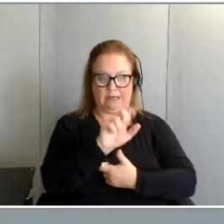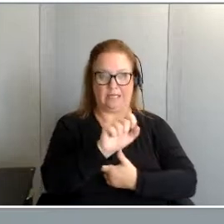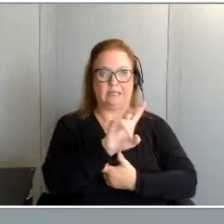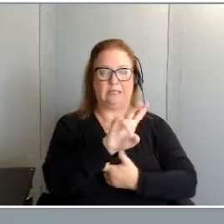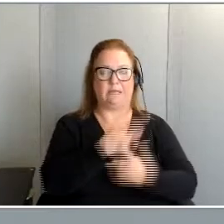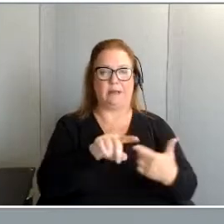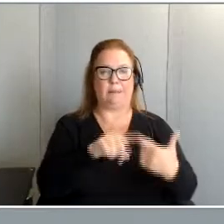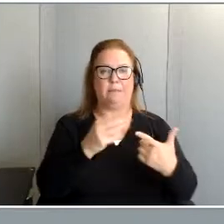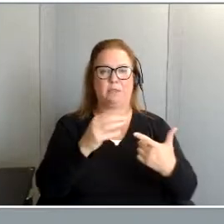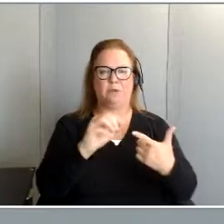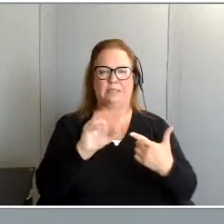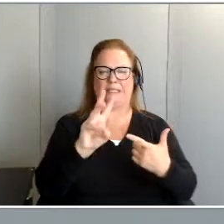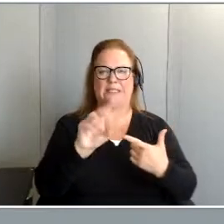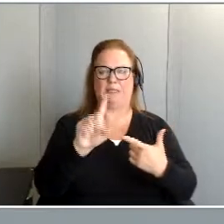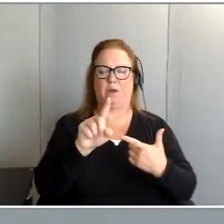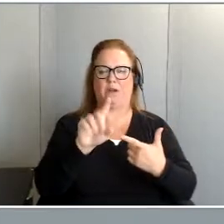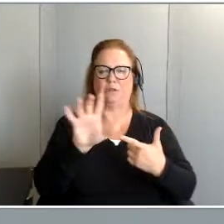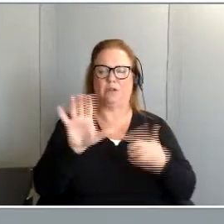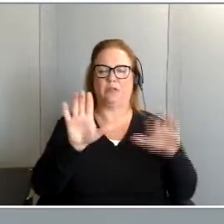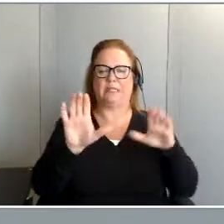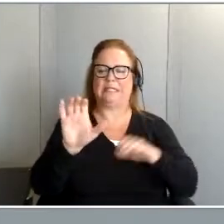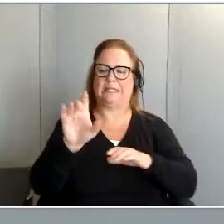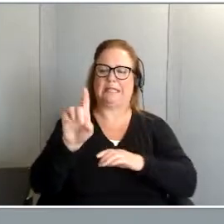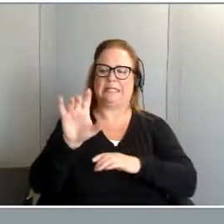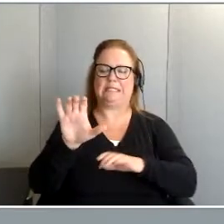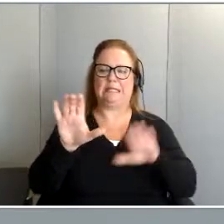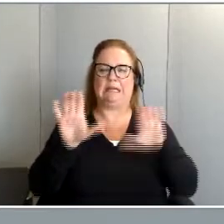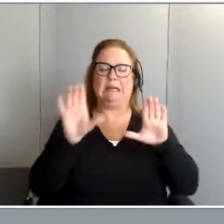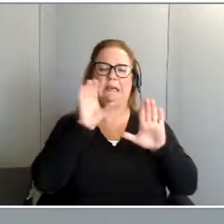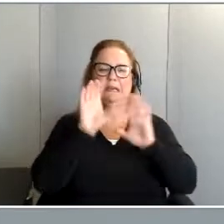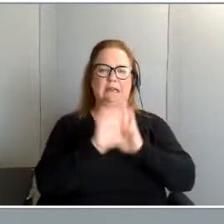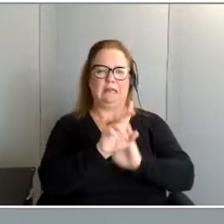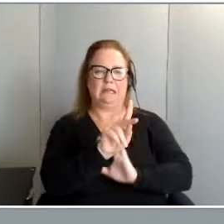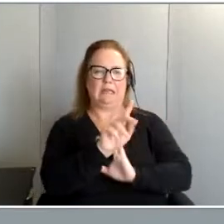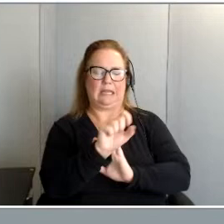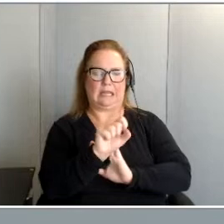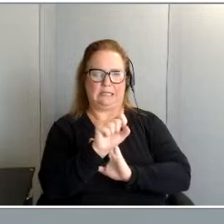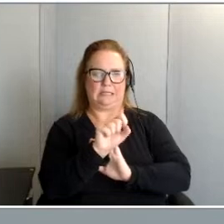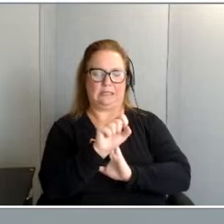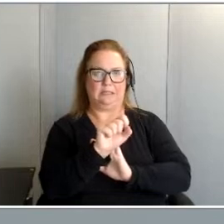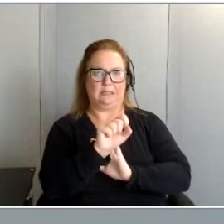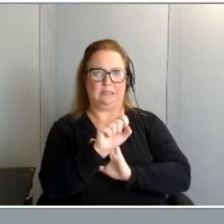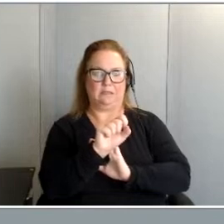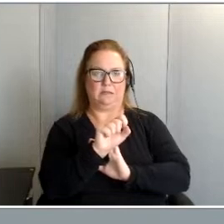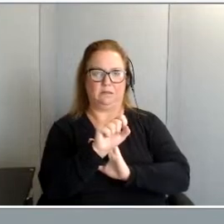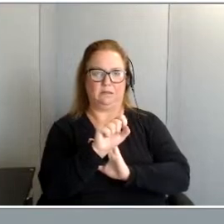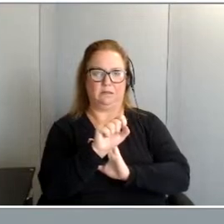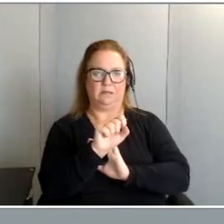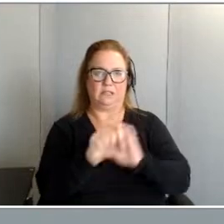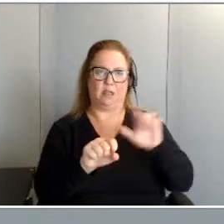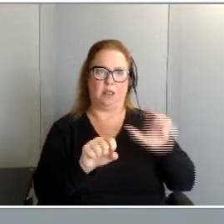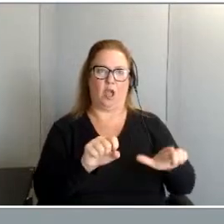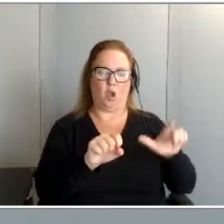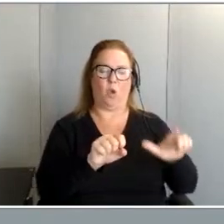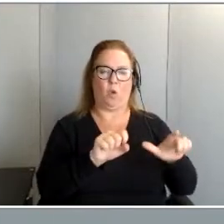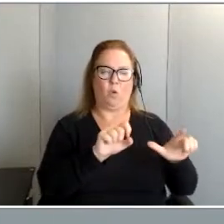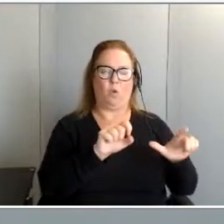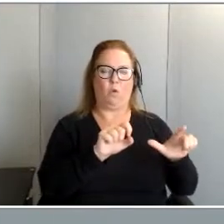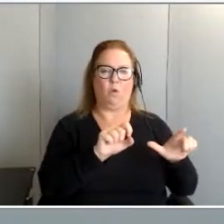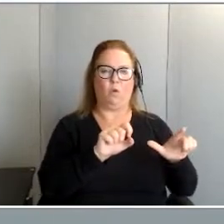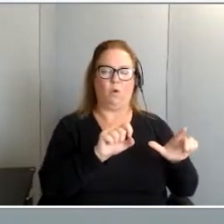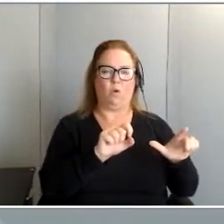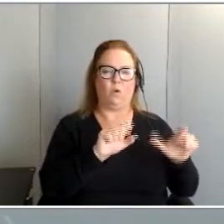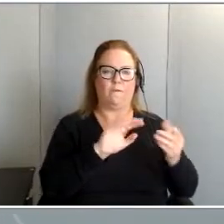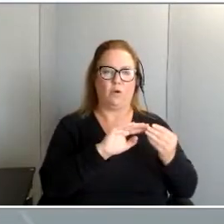Was looking at a graph on the CDC today. Kansas is very, very far on the low end as far as